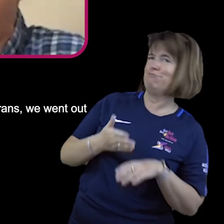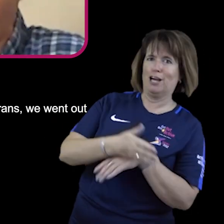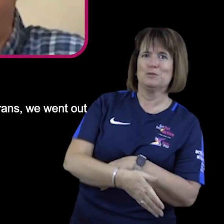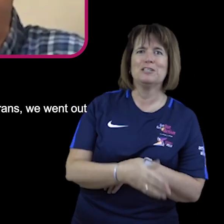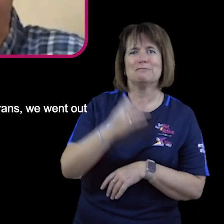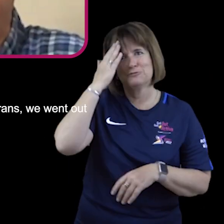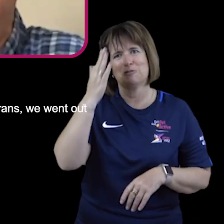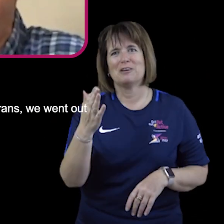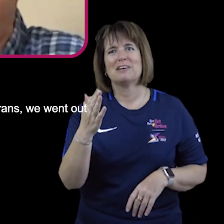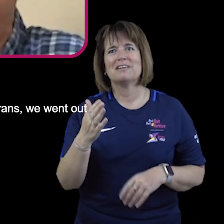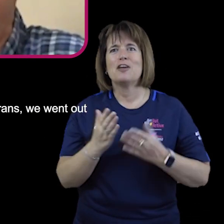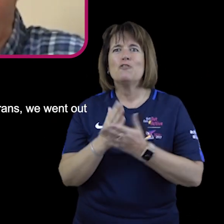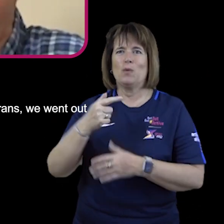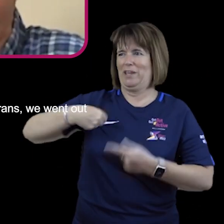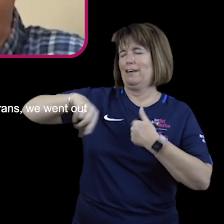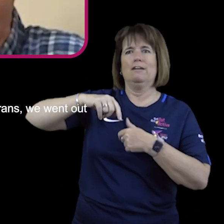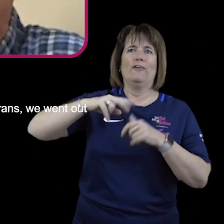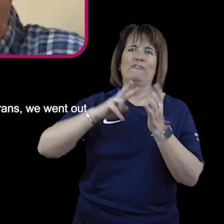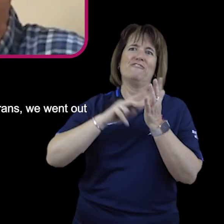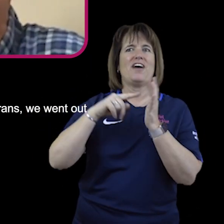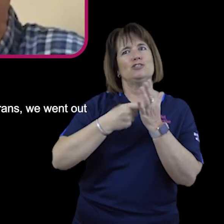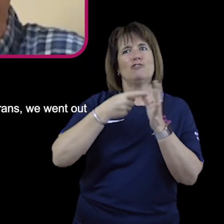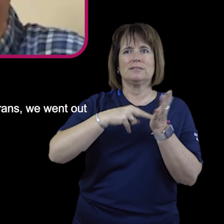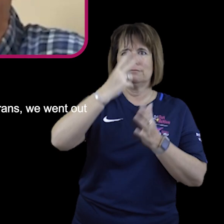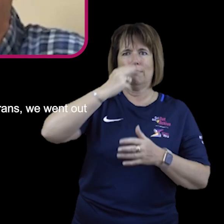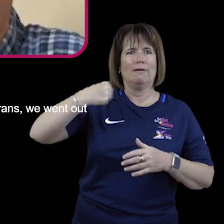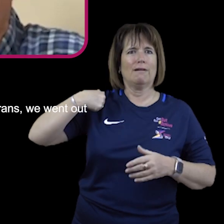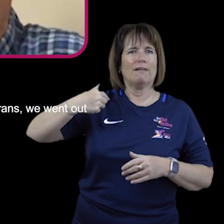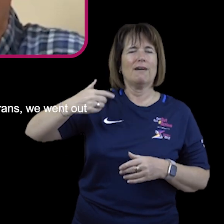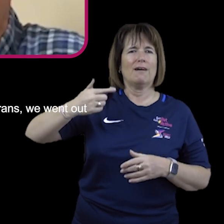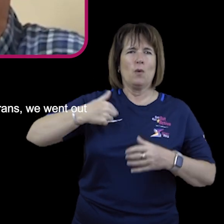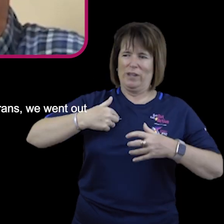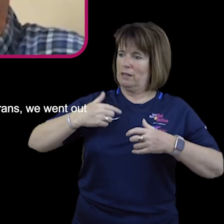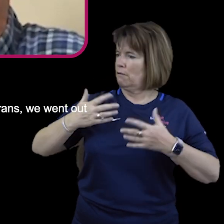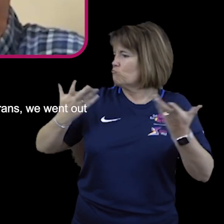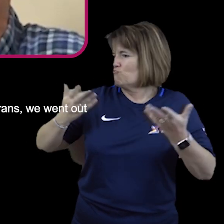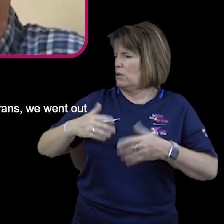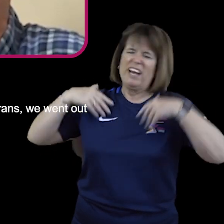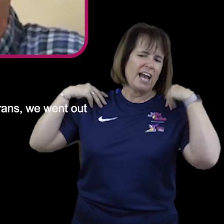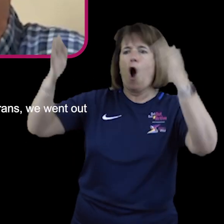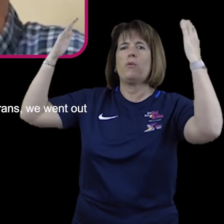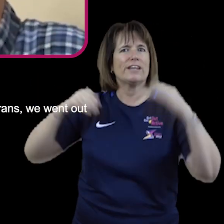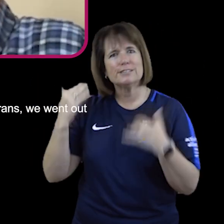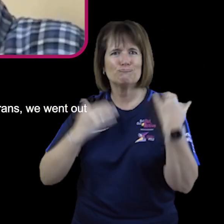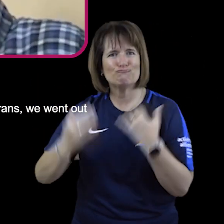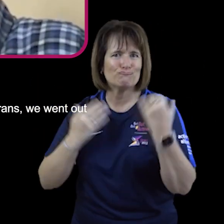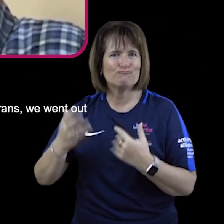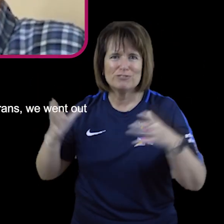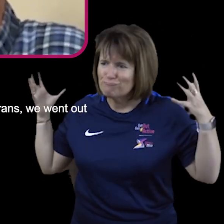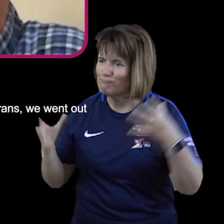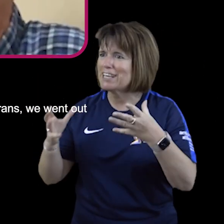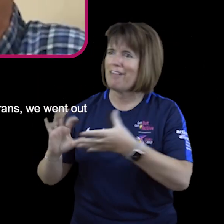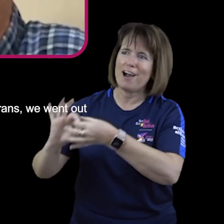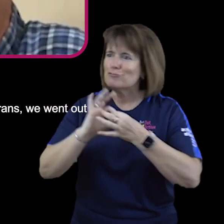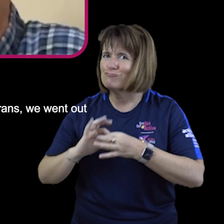the original, the digging was very hard. And I don't know, perhaps because we're veterans,